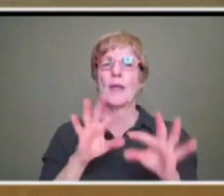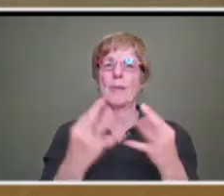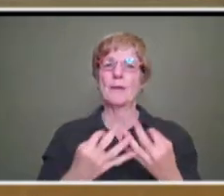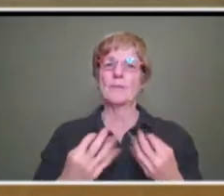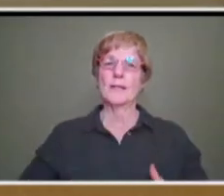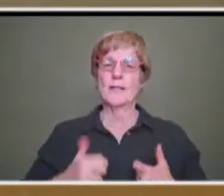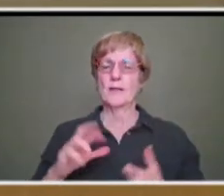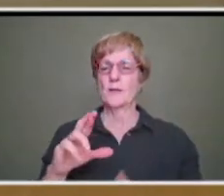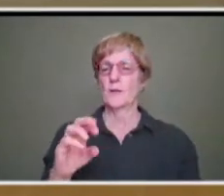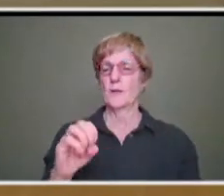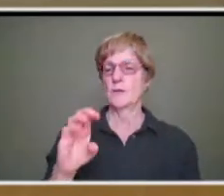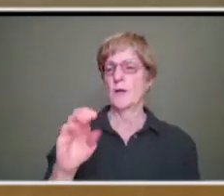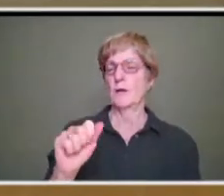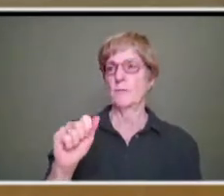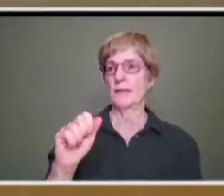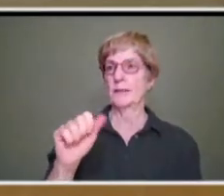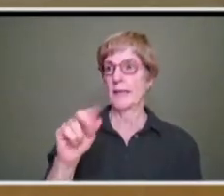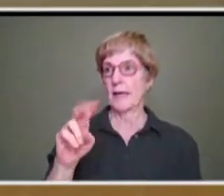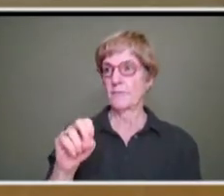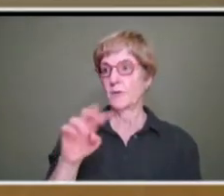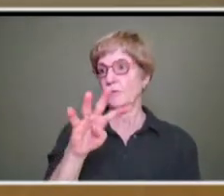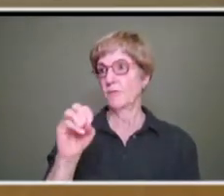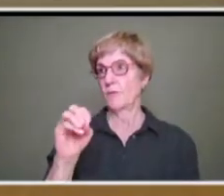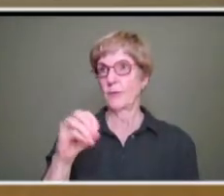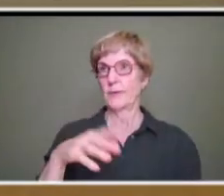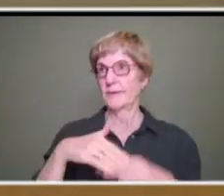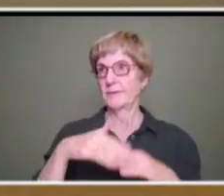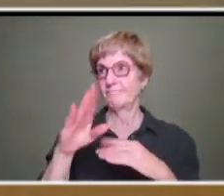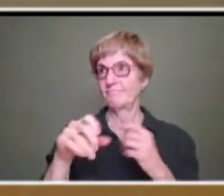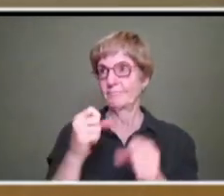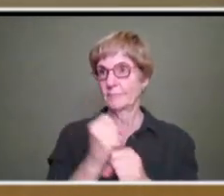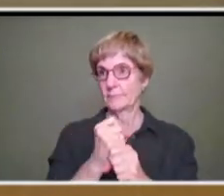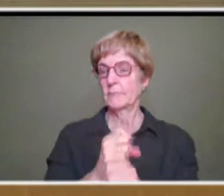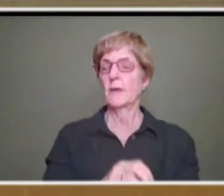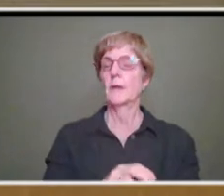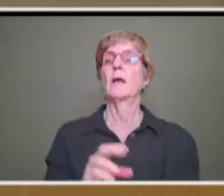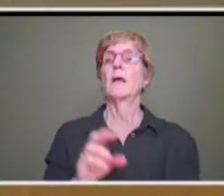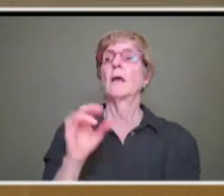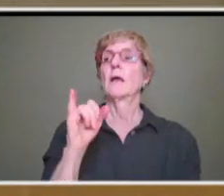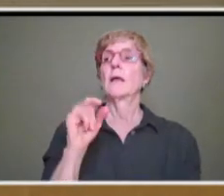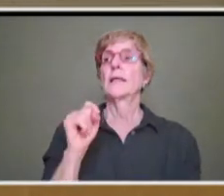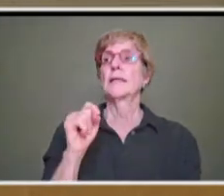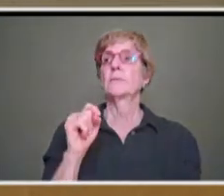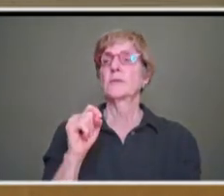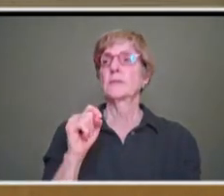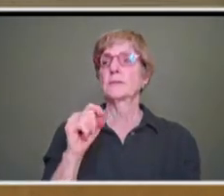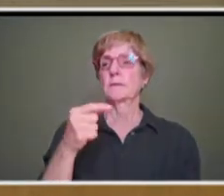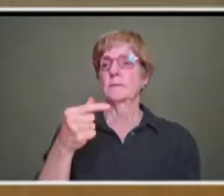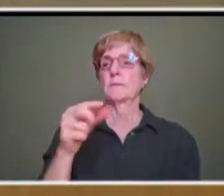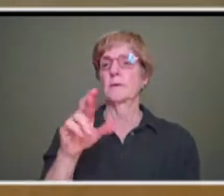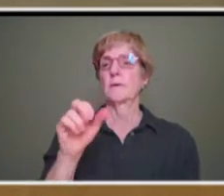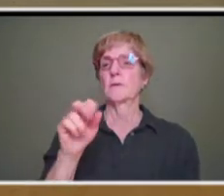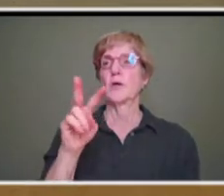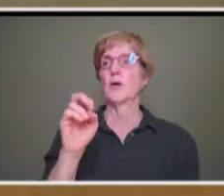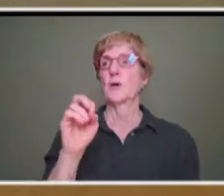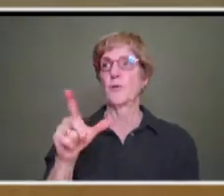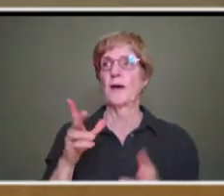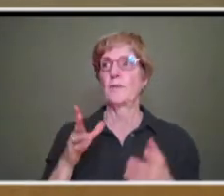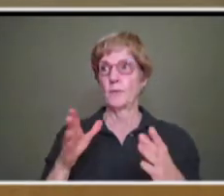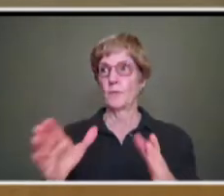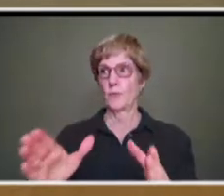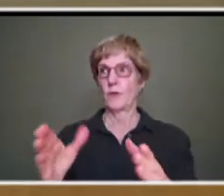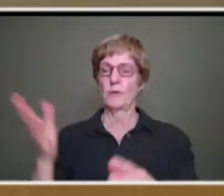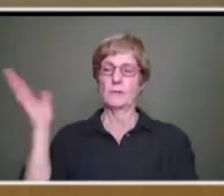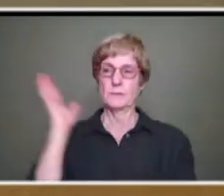Rebecca Avenue for 40 plus years and it's a it was a gravel Street at one point um it's